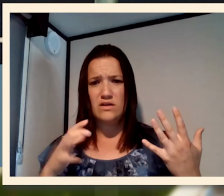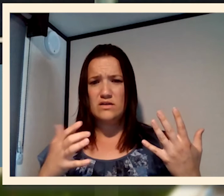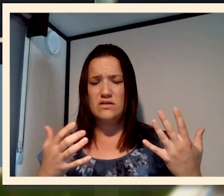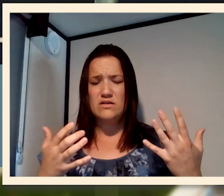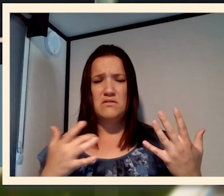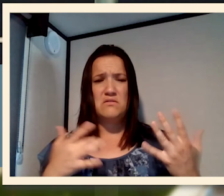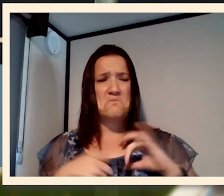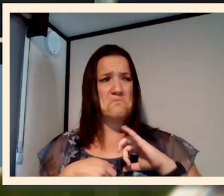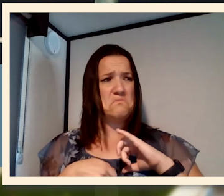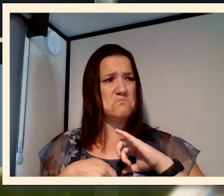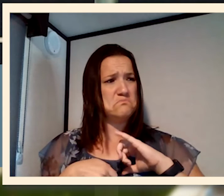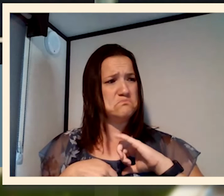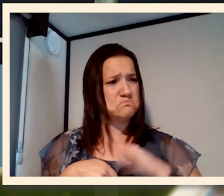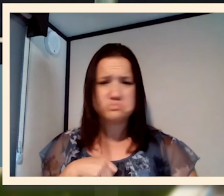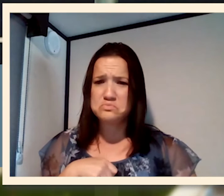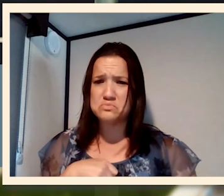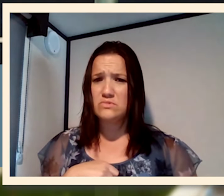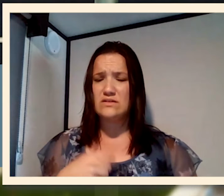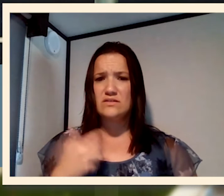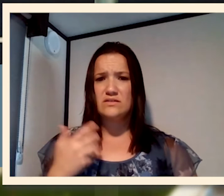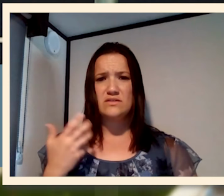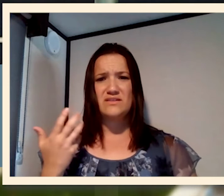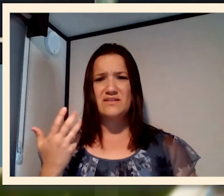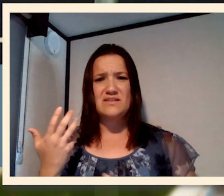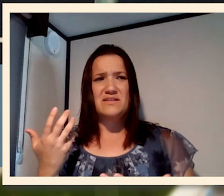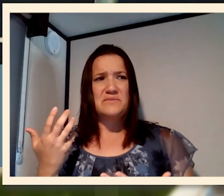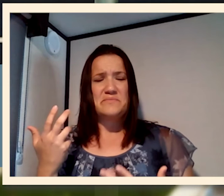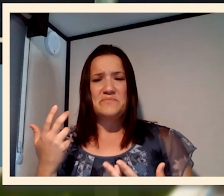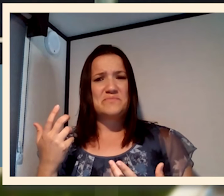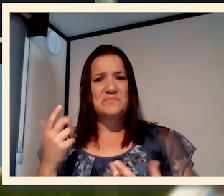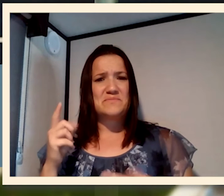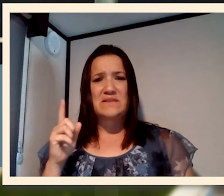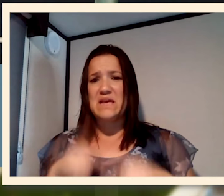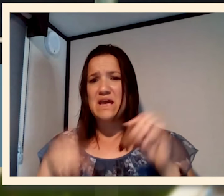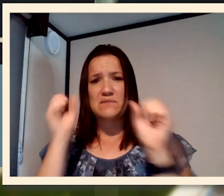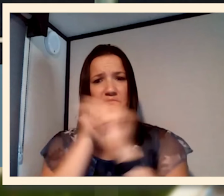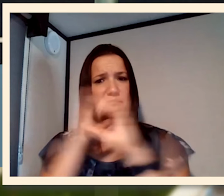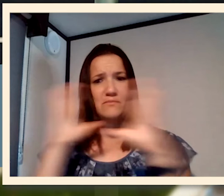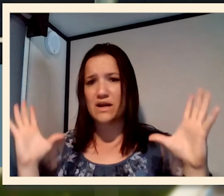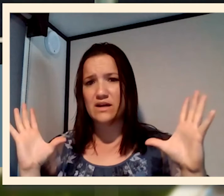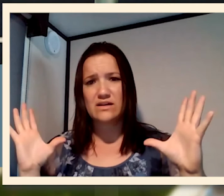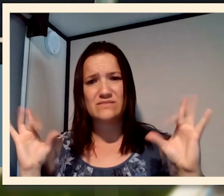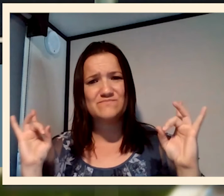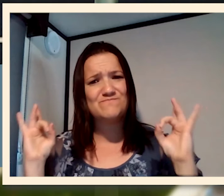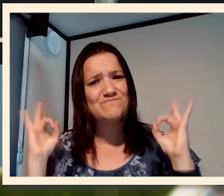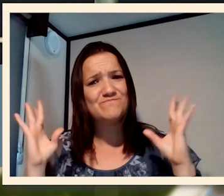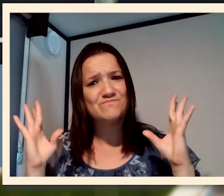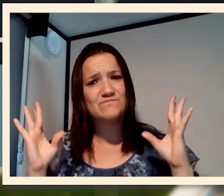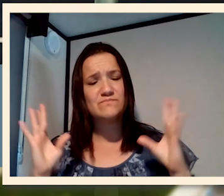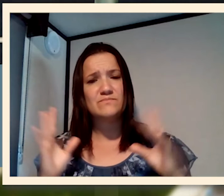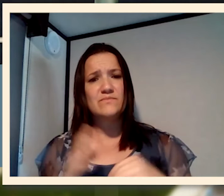we all remain shocked and heartbroken, and so it's hard to even